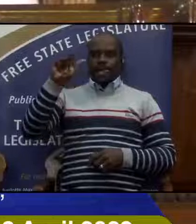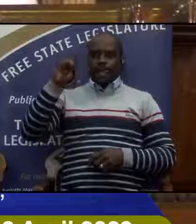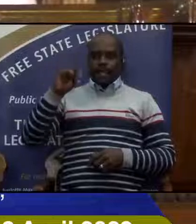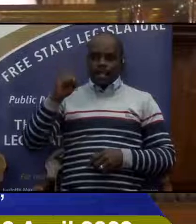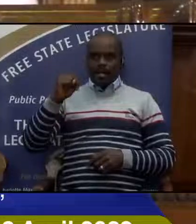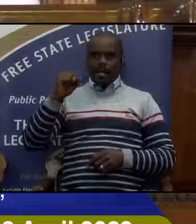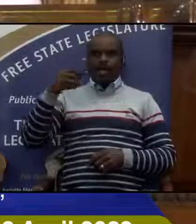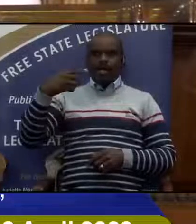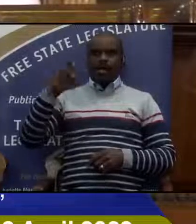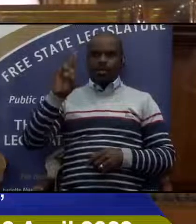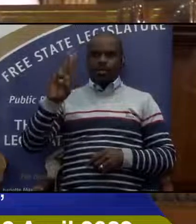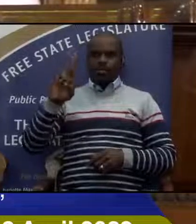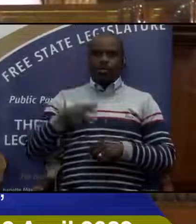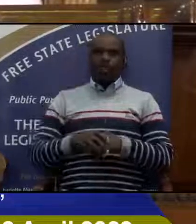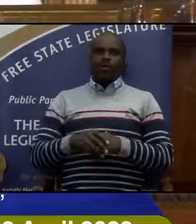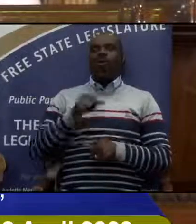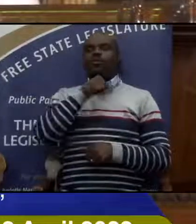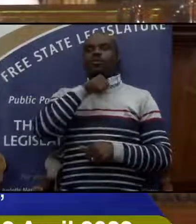what?